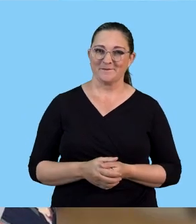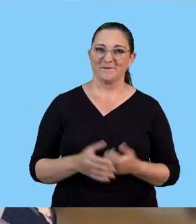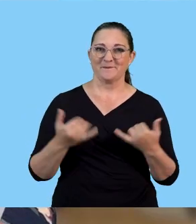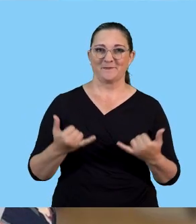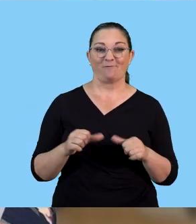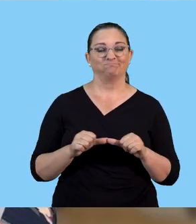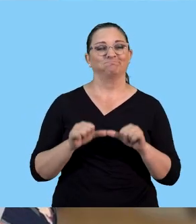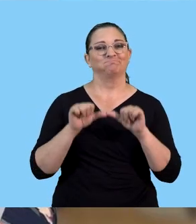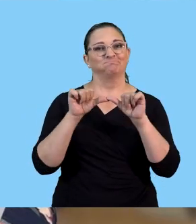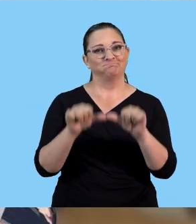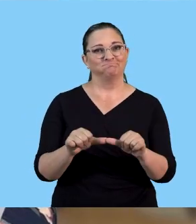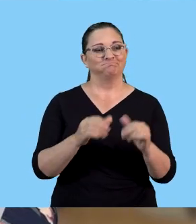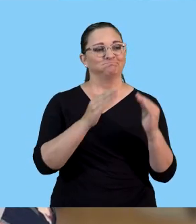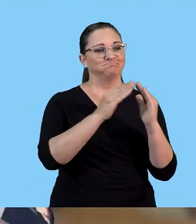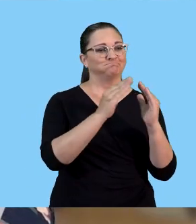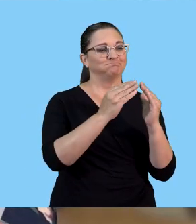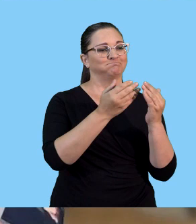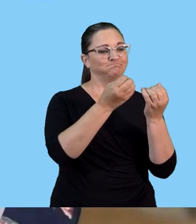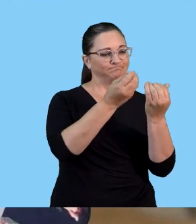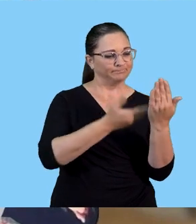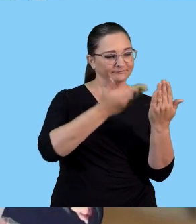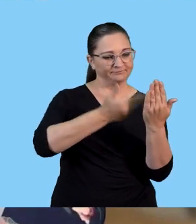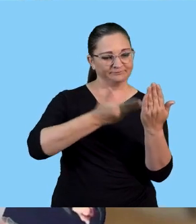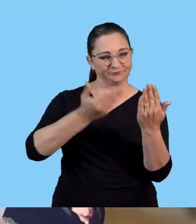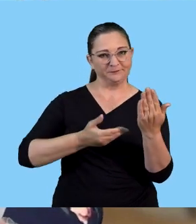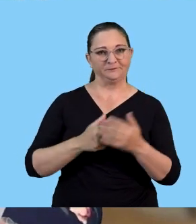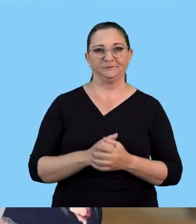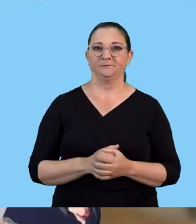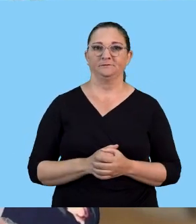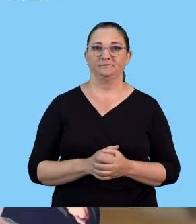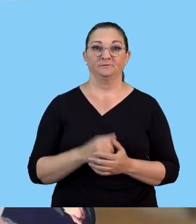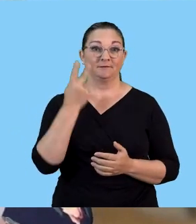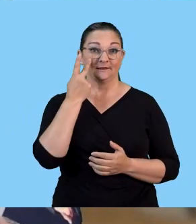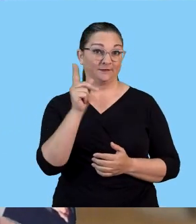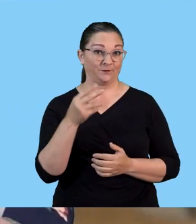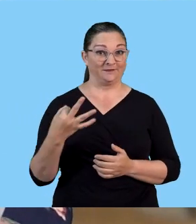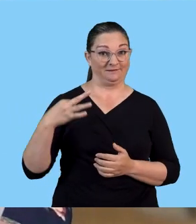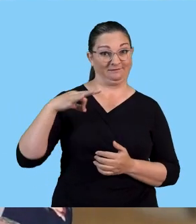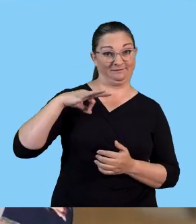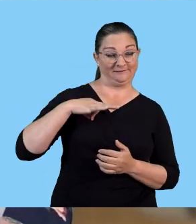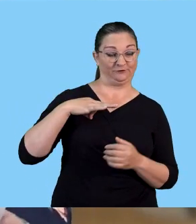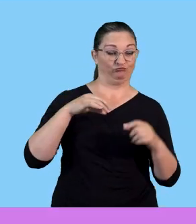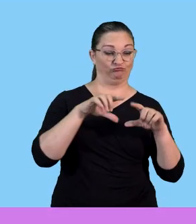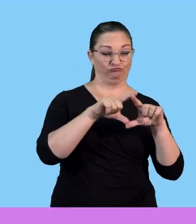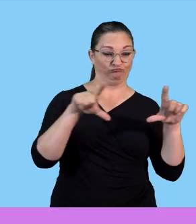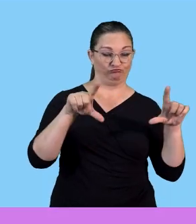Welcome back. Let's go on with household bills and let's look at a